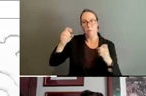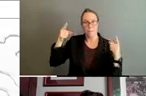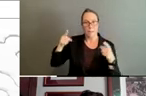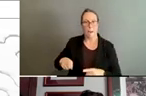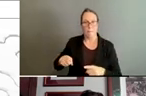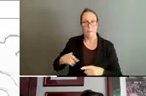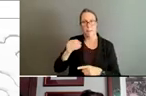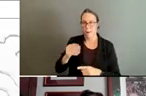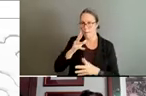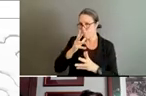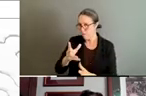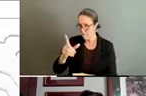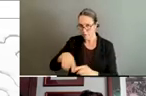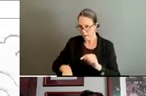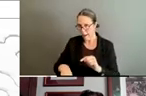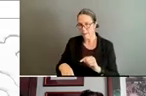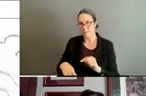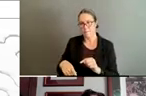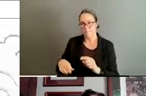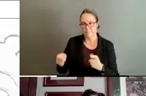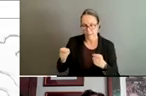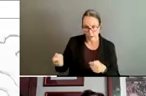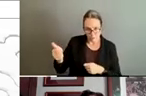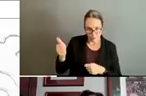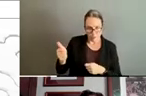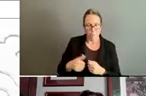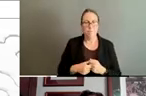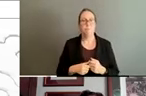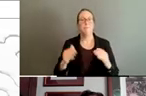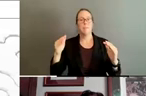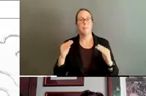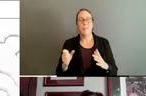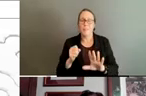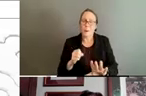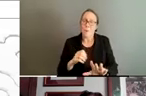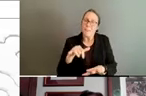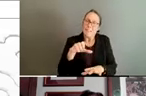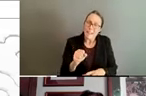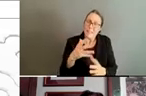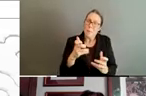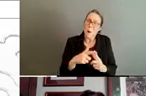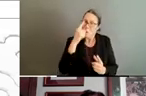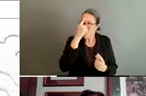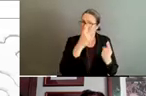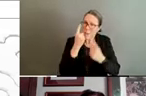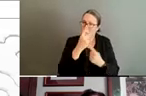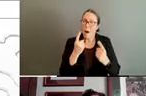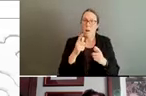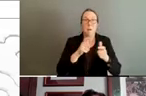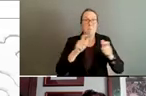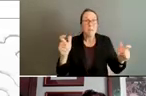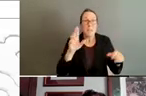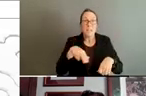for emergencies and disasters, yes, definitely for the big storms, but it's also just day-to-day living. We never know what's going to happen to any of